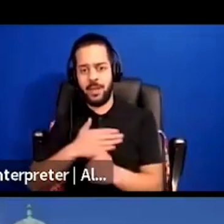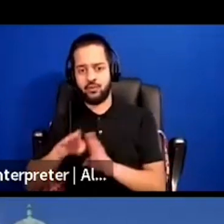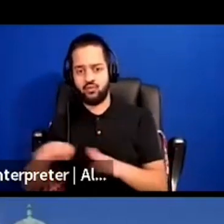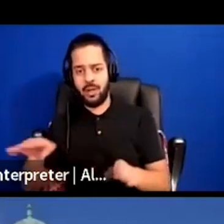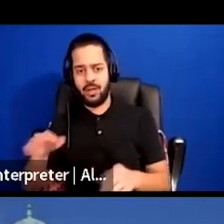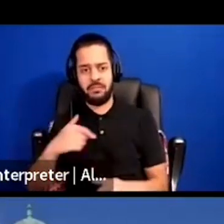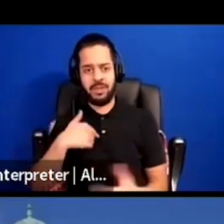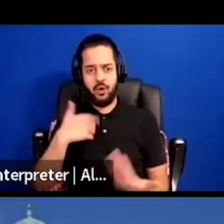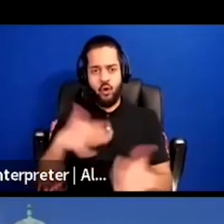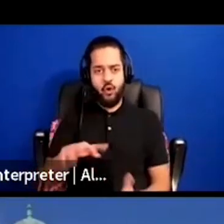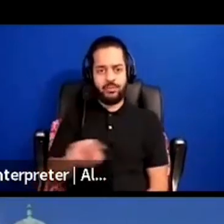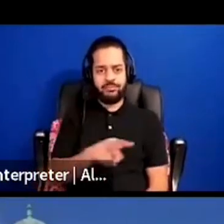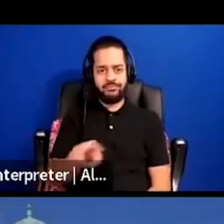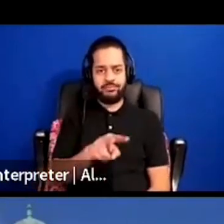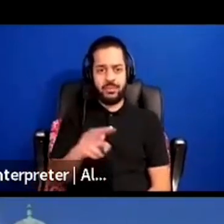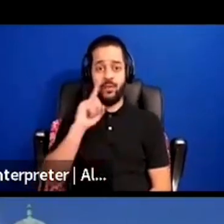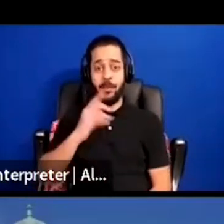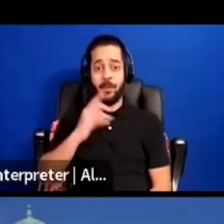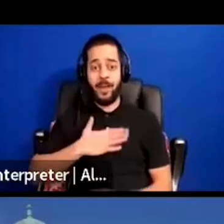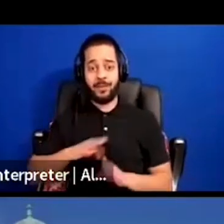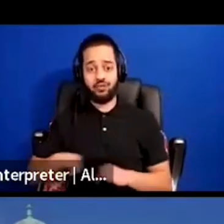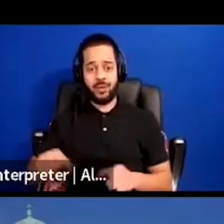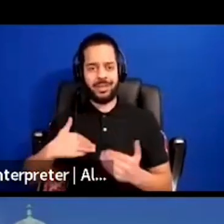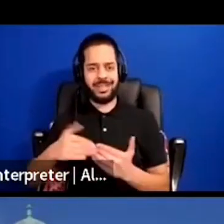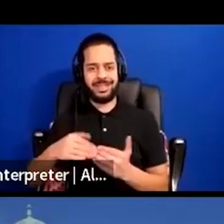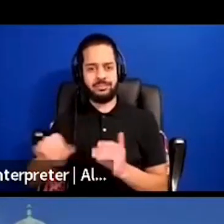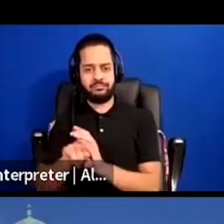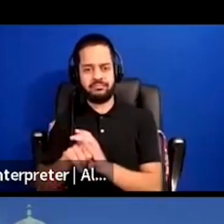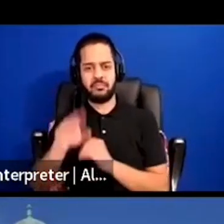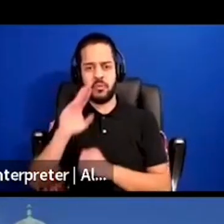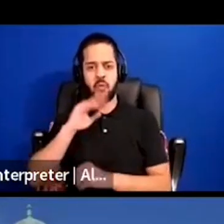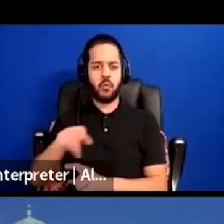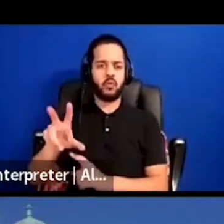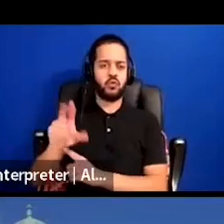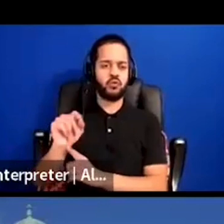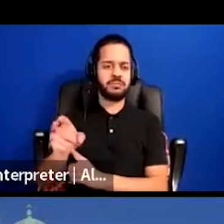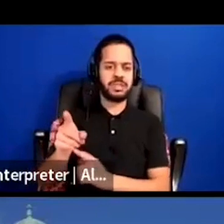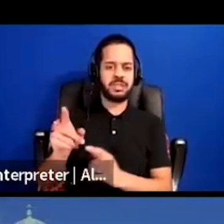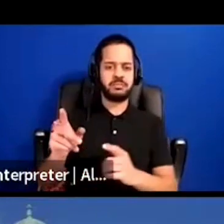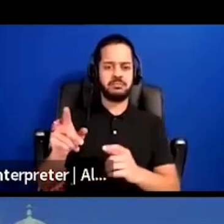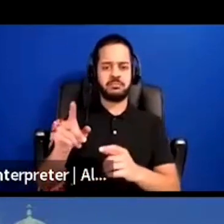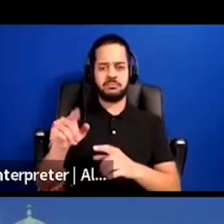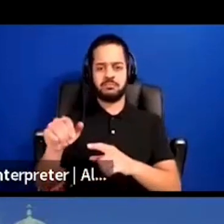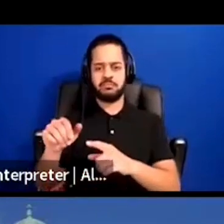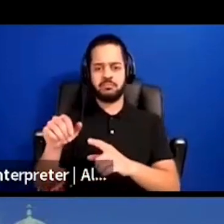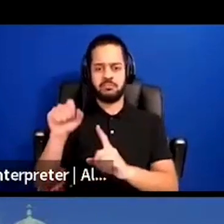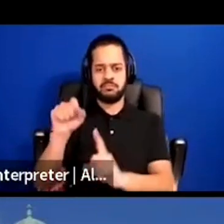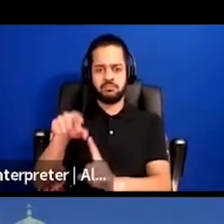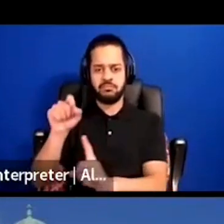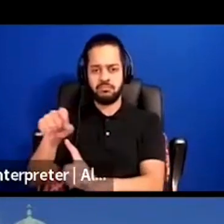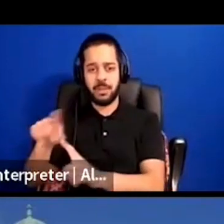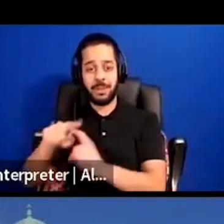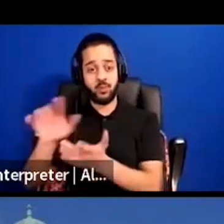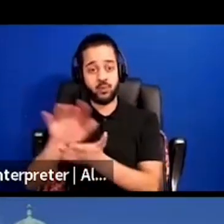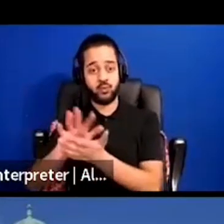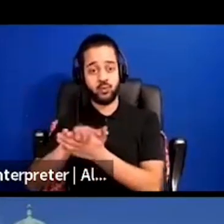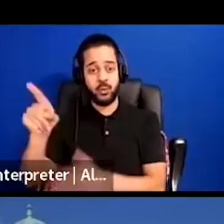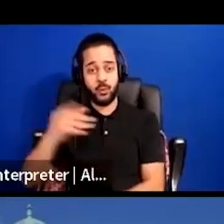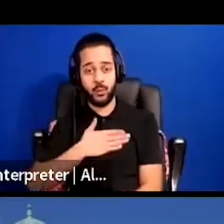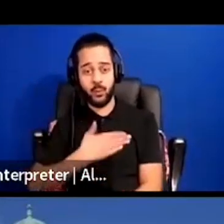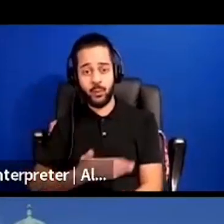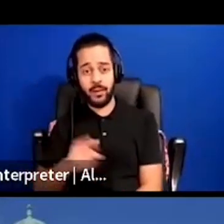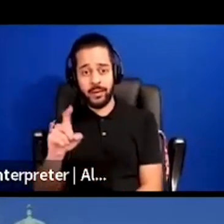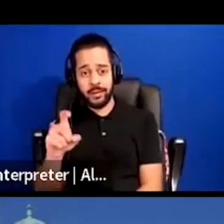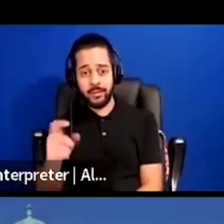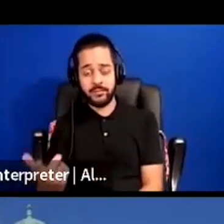you can't just do 30 minutes once a week to get that skill and begin to push it out. But was the school willing to do it? Because sometimes,